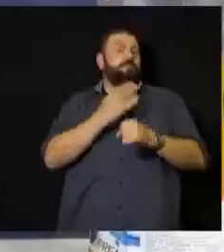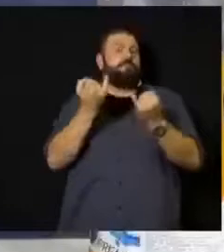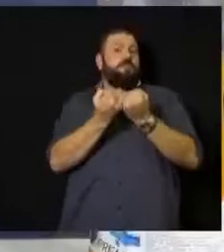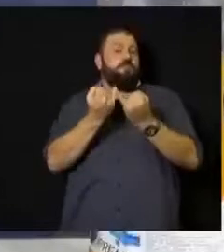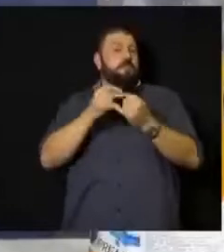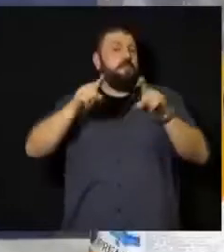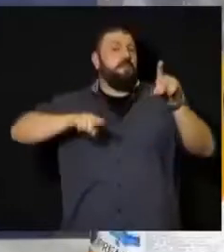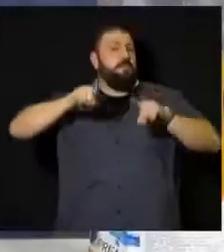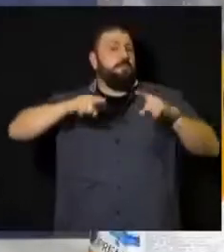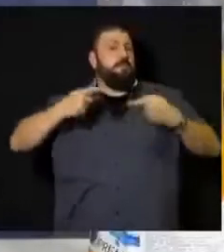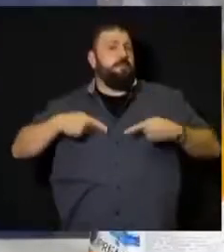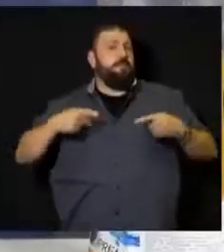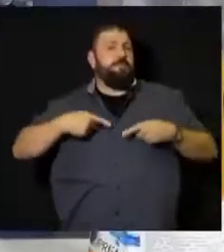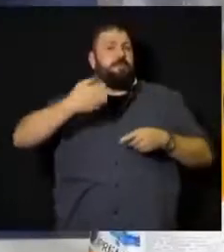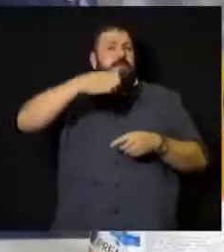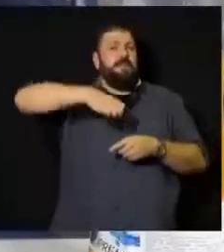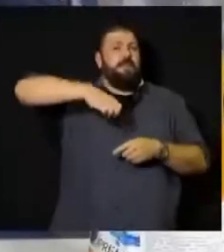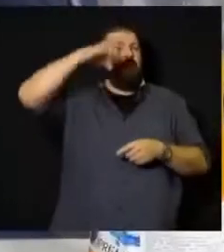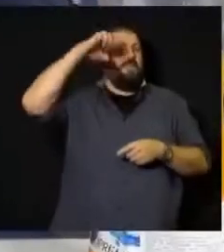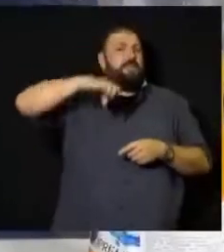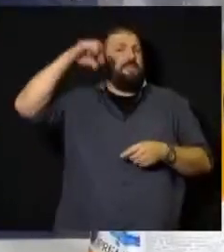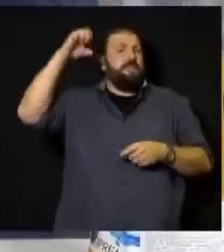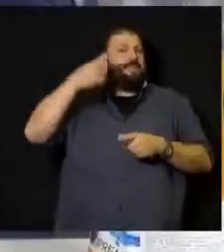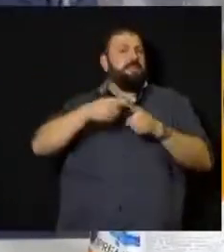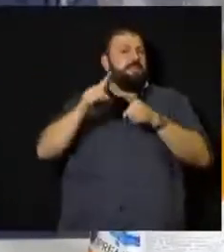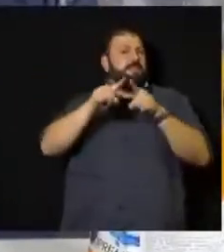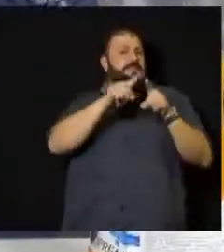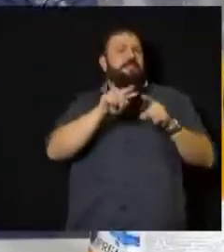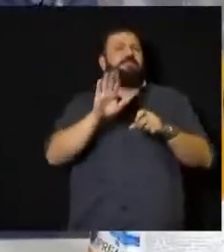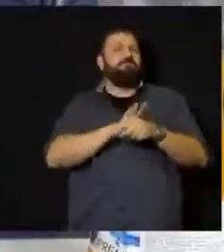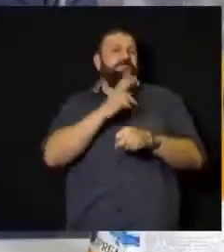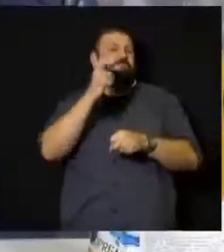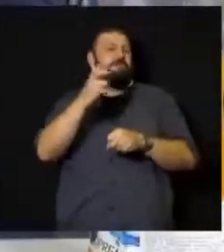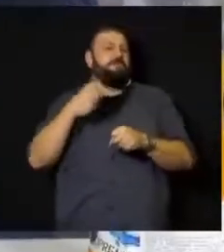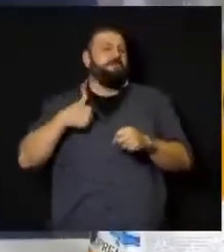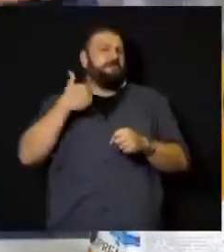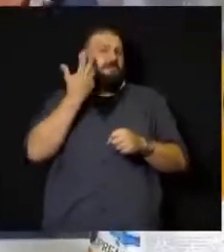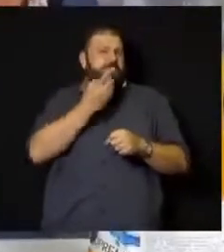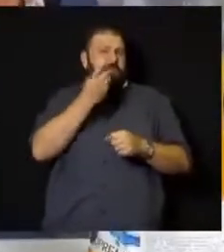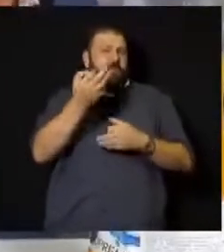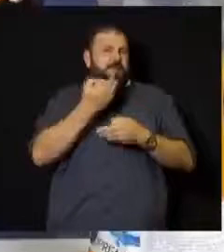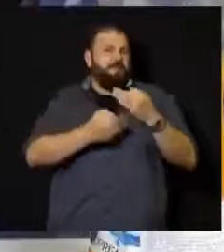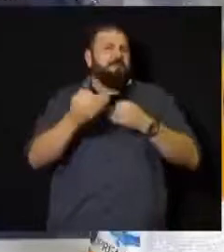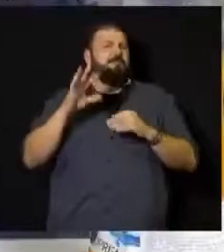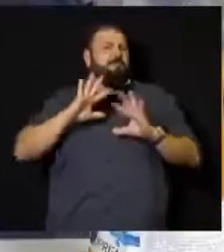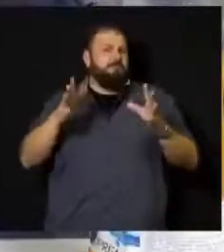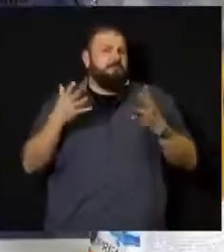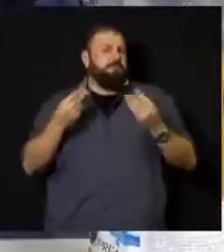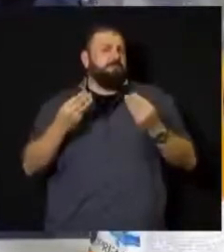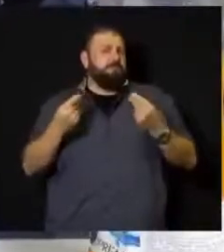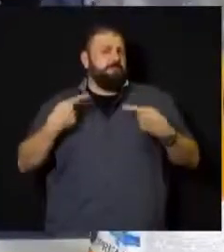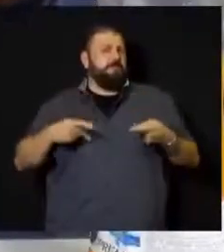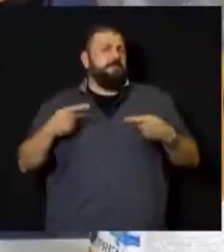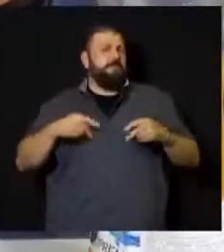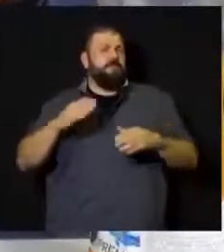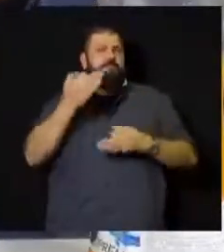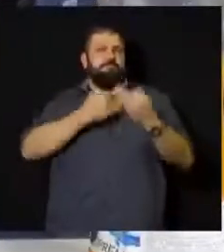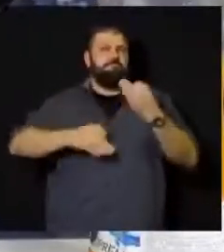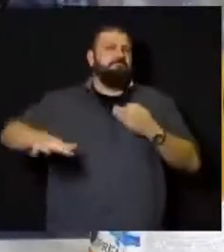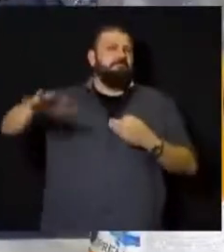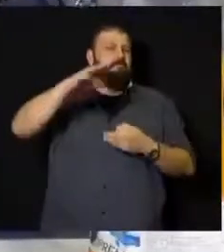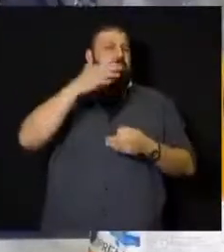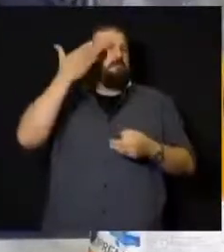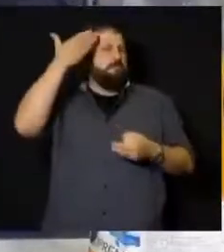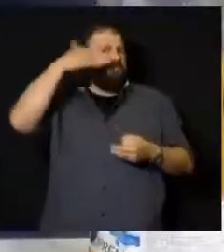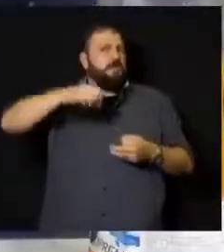the age. And I can share with you that I don't want to say that sometimes the older people need to be worked more on, because